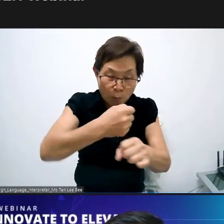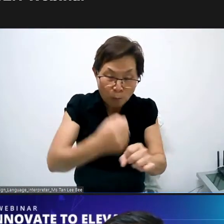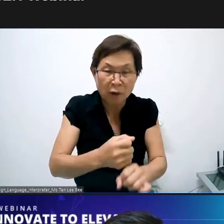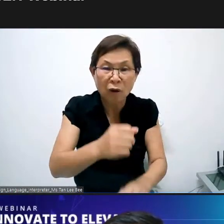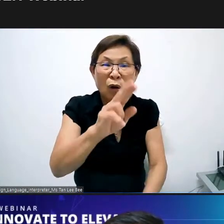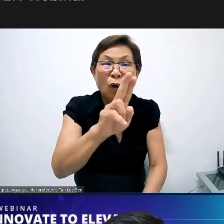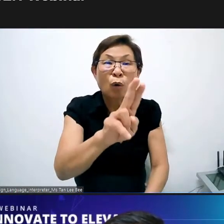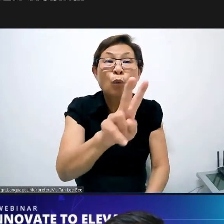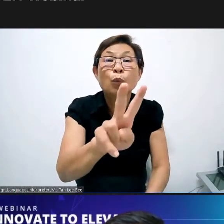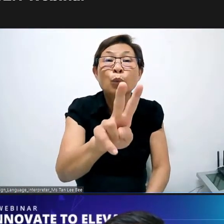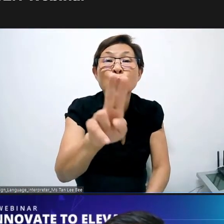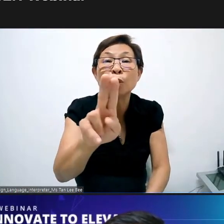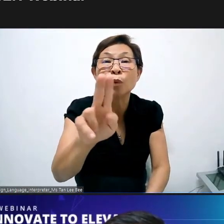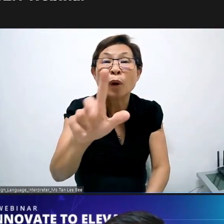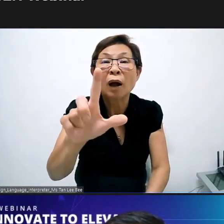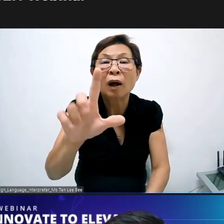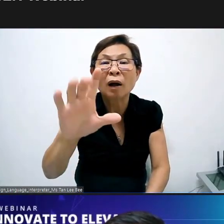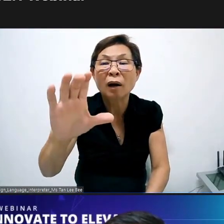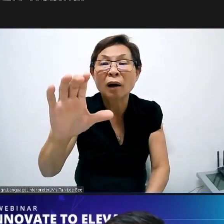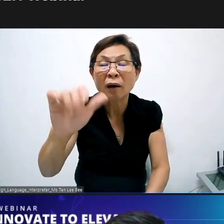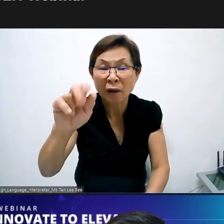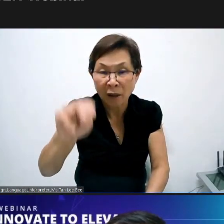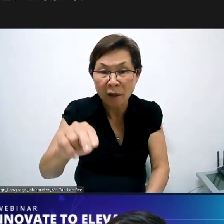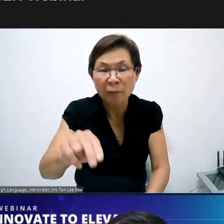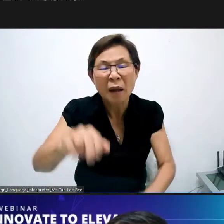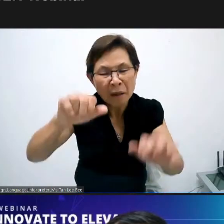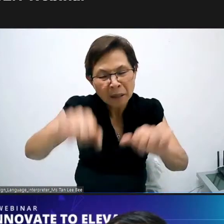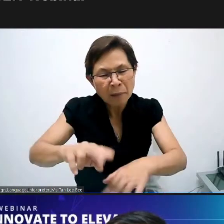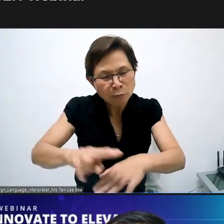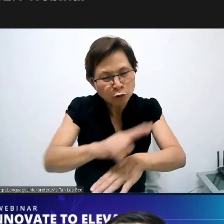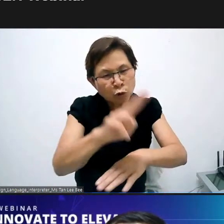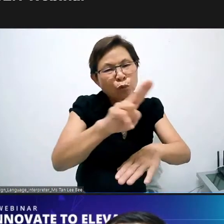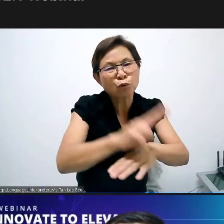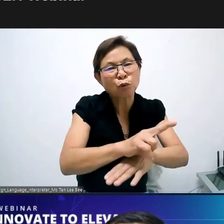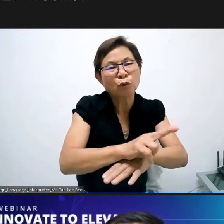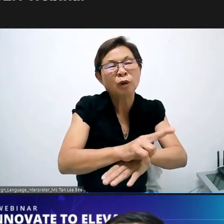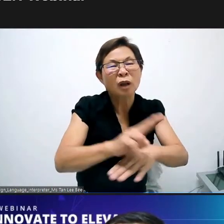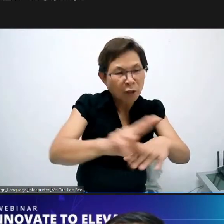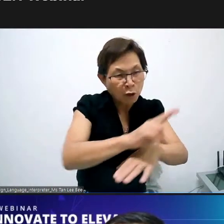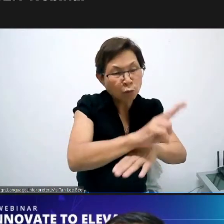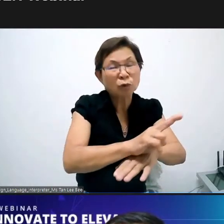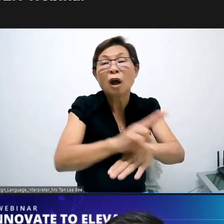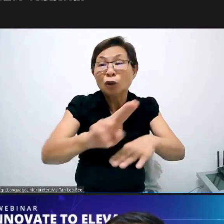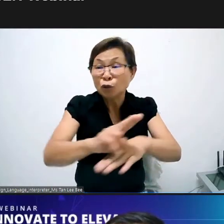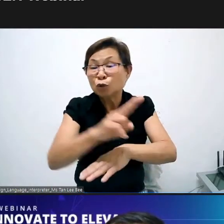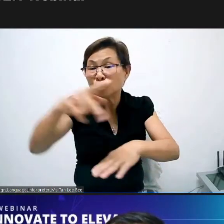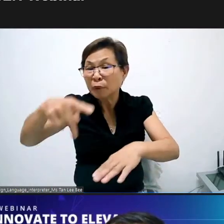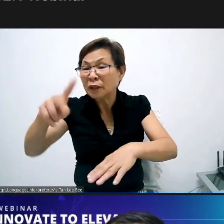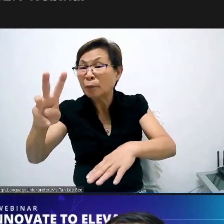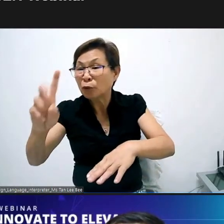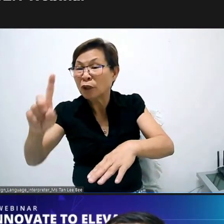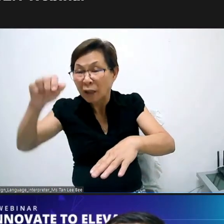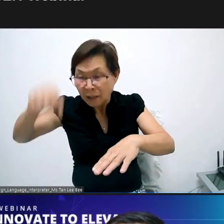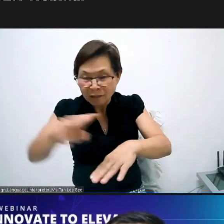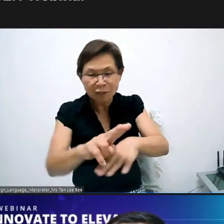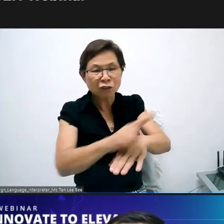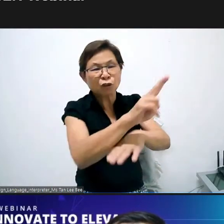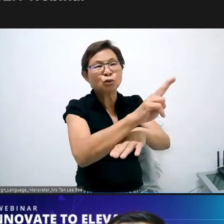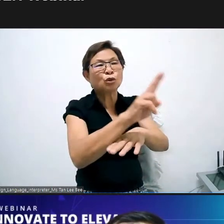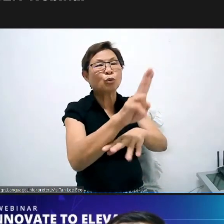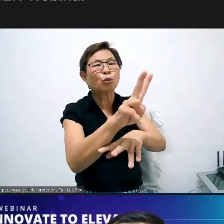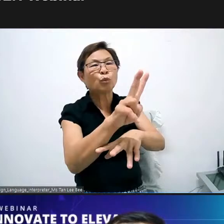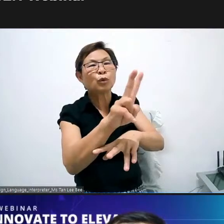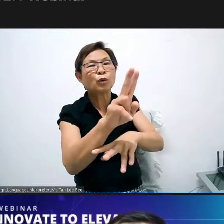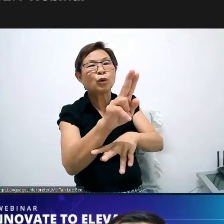be able to accessible by many type of PWD, because each